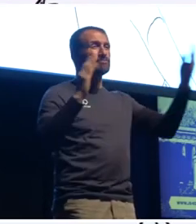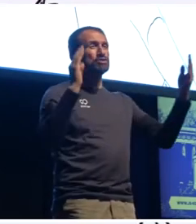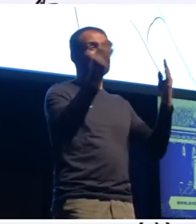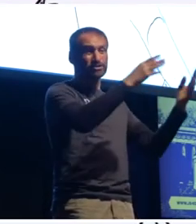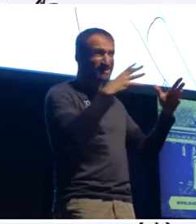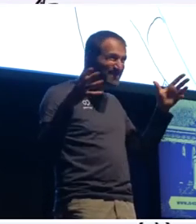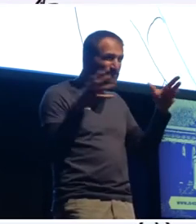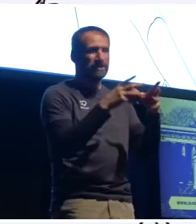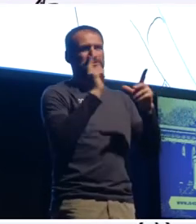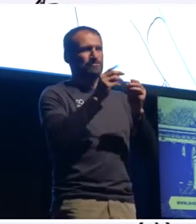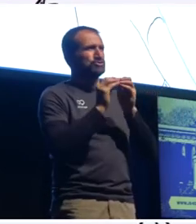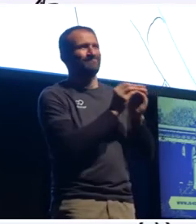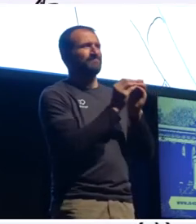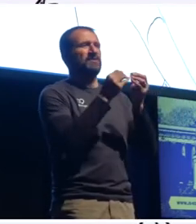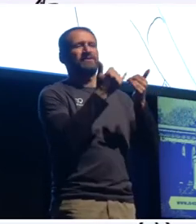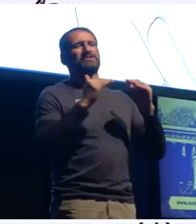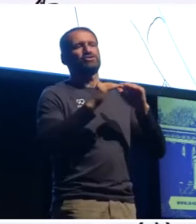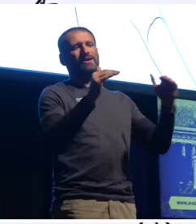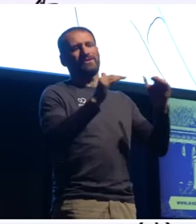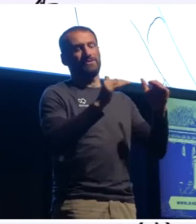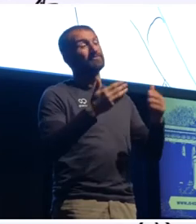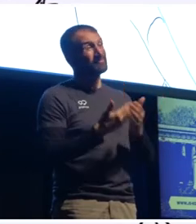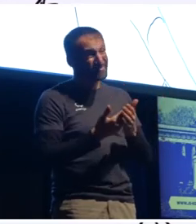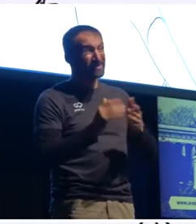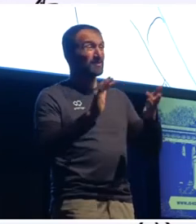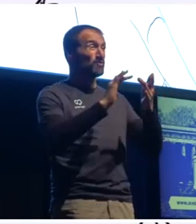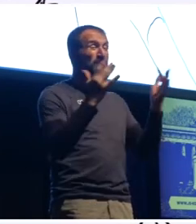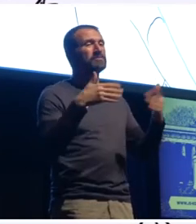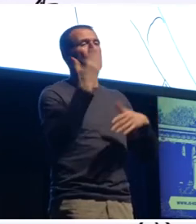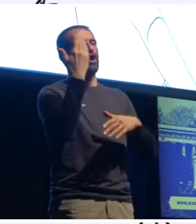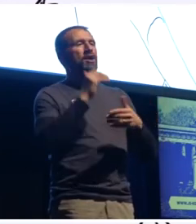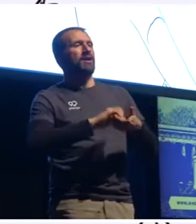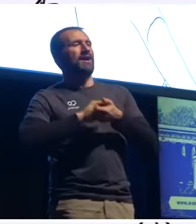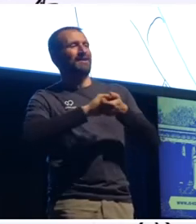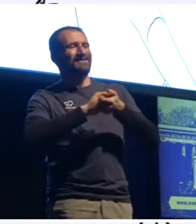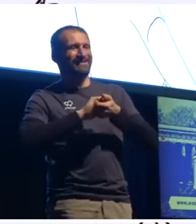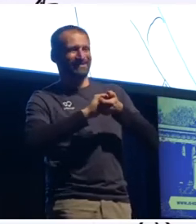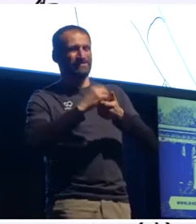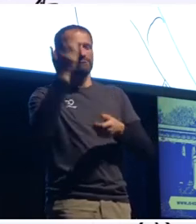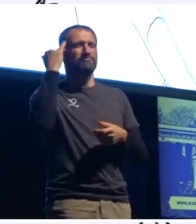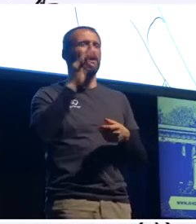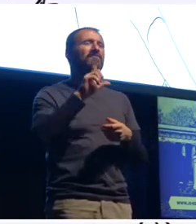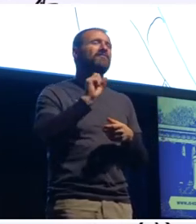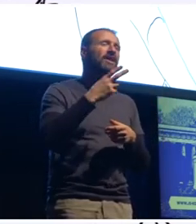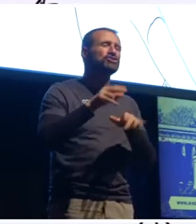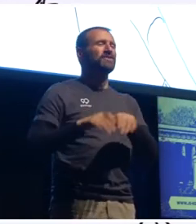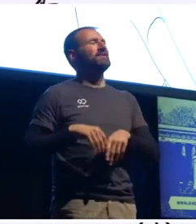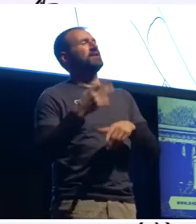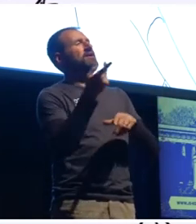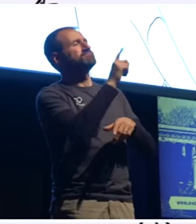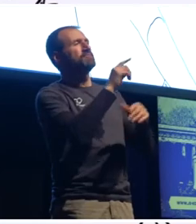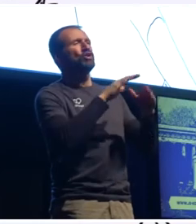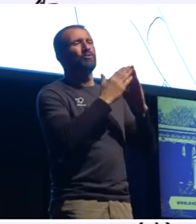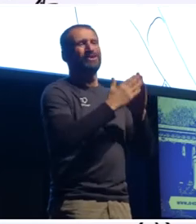So the web gained lots of new allies from the ex-Flash developers and interaction community contributing to and providing